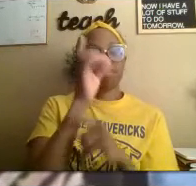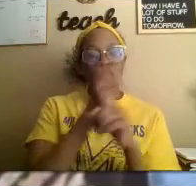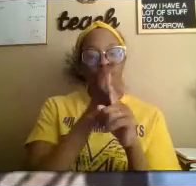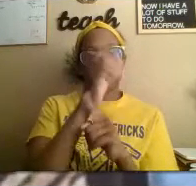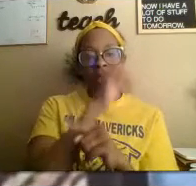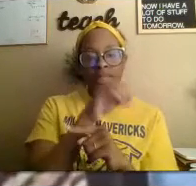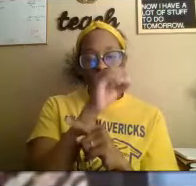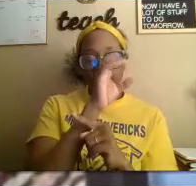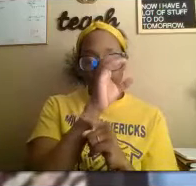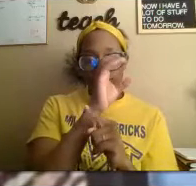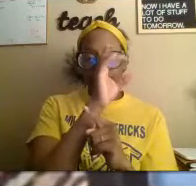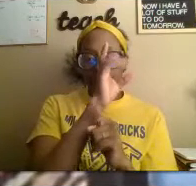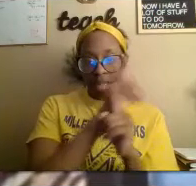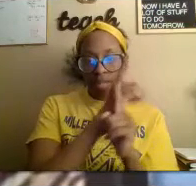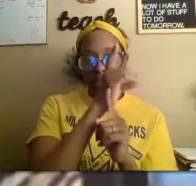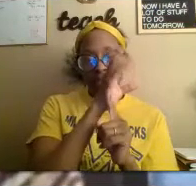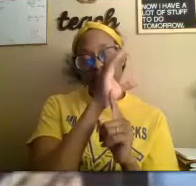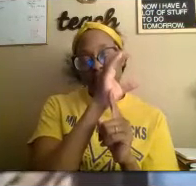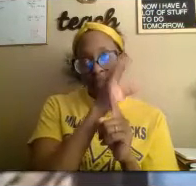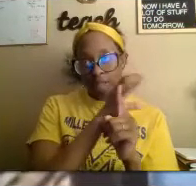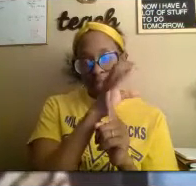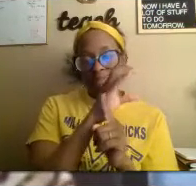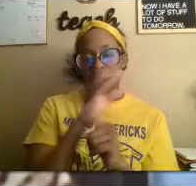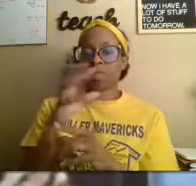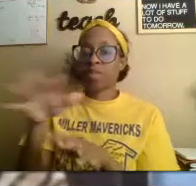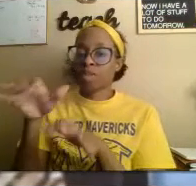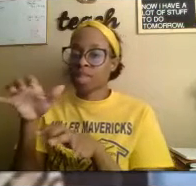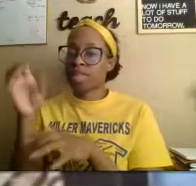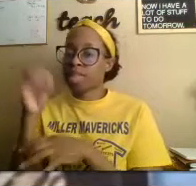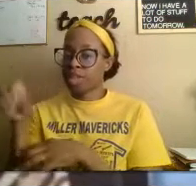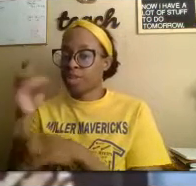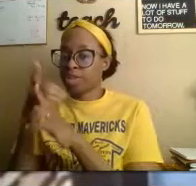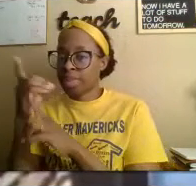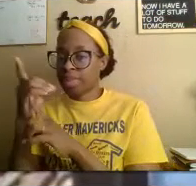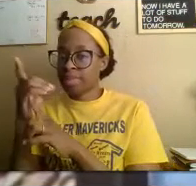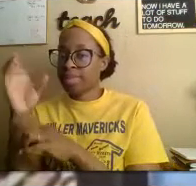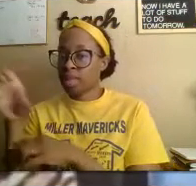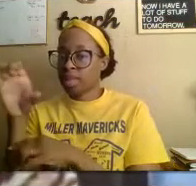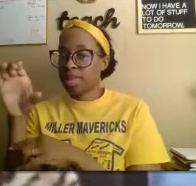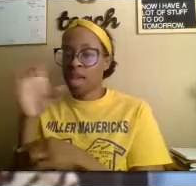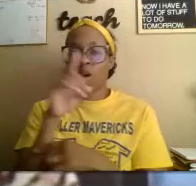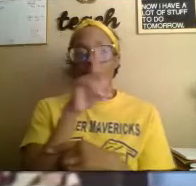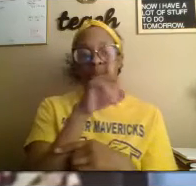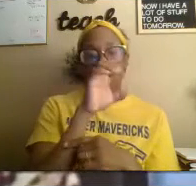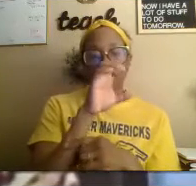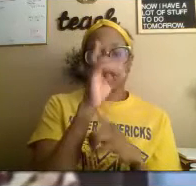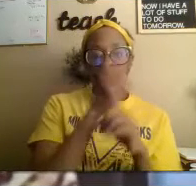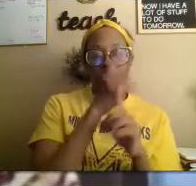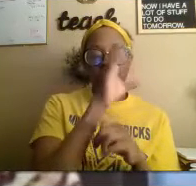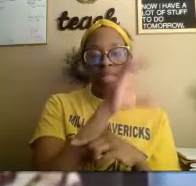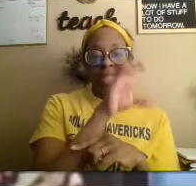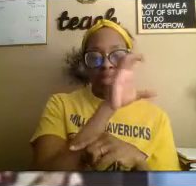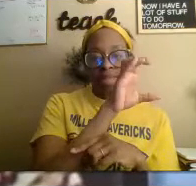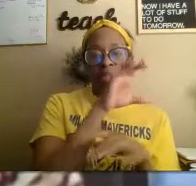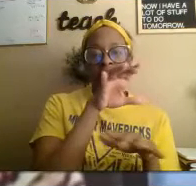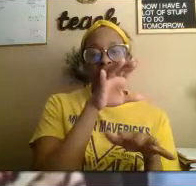at 0 degrees Celsius and boils at 100 degrees Celsius. That might be on one of your assessments, but it should also